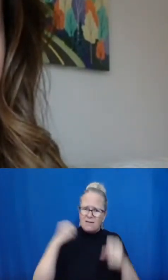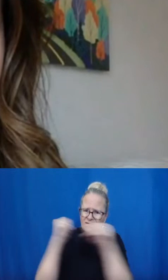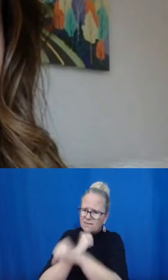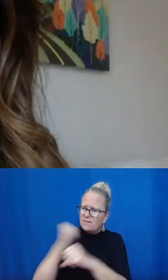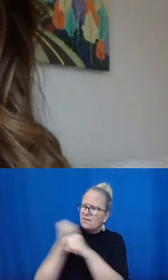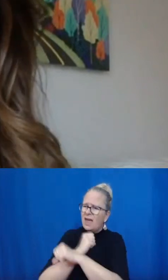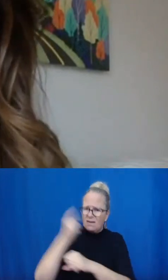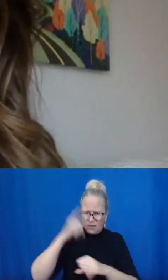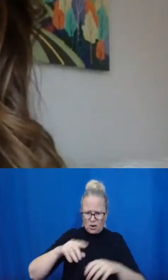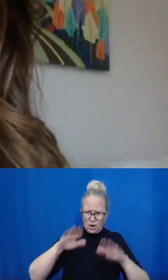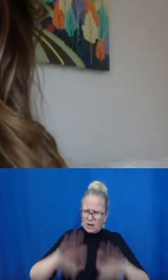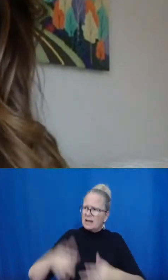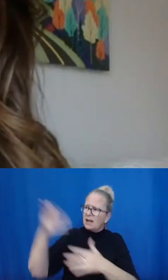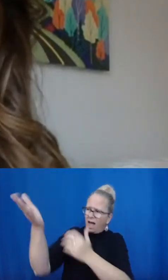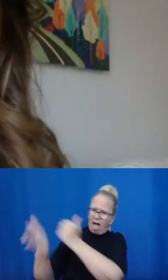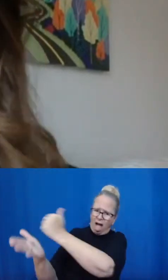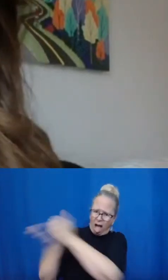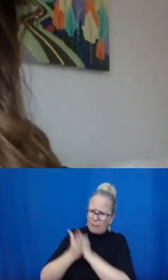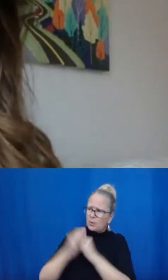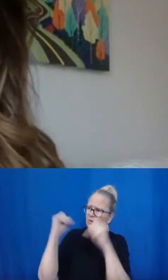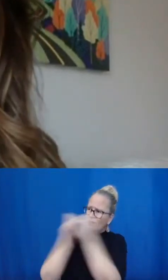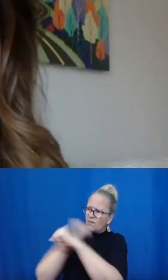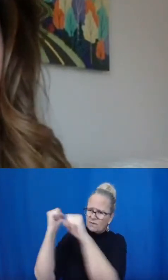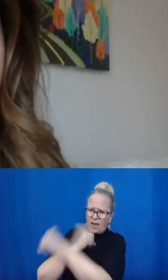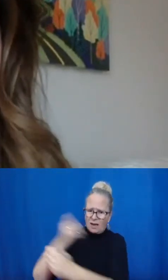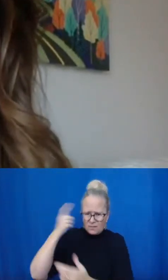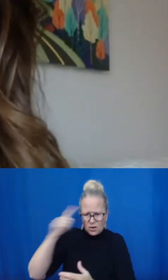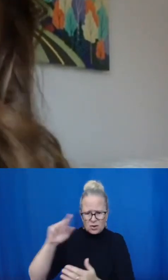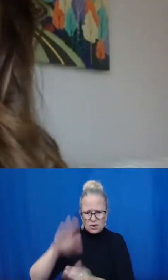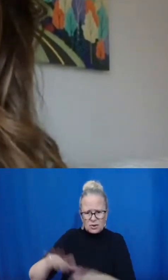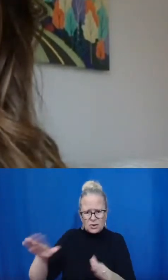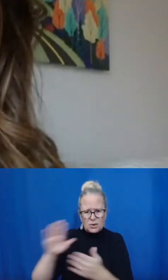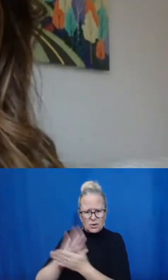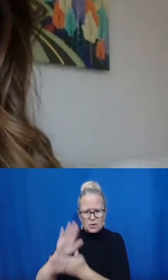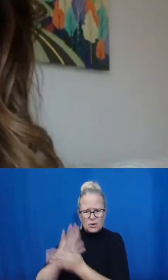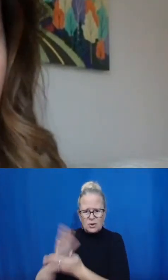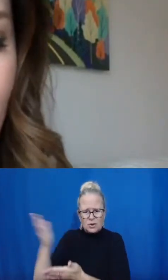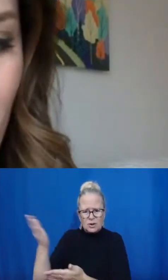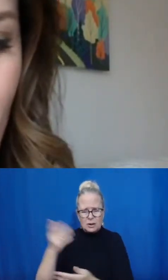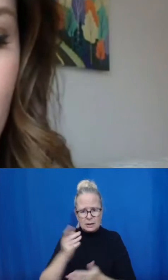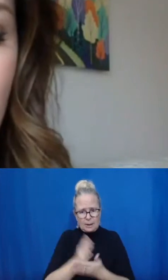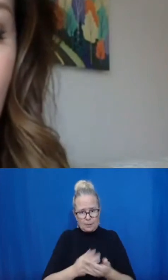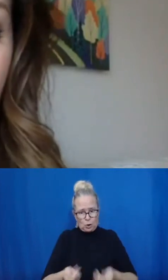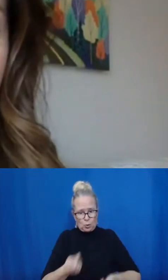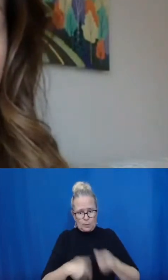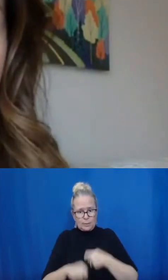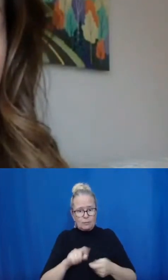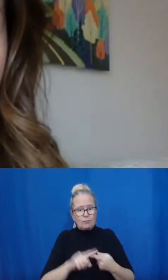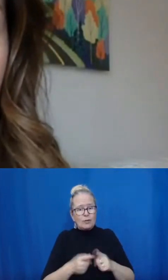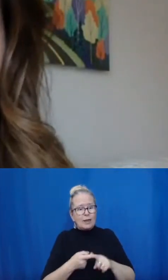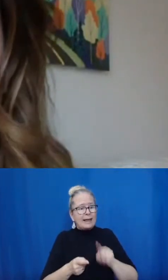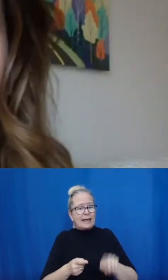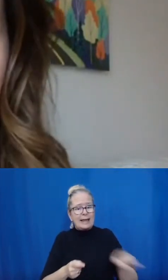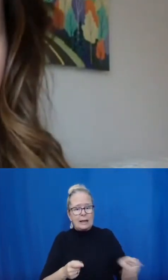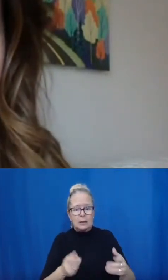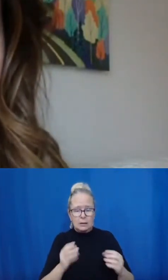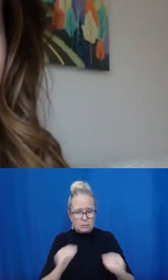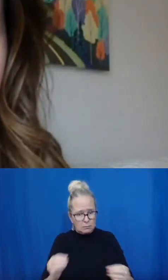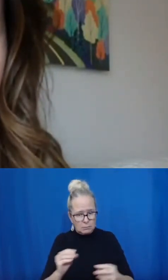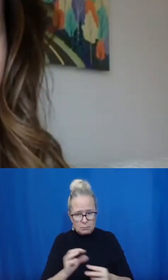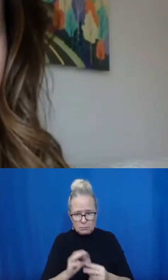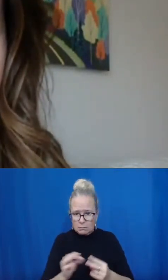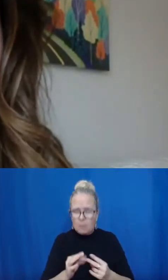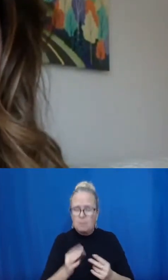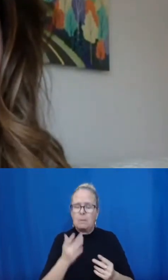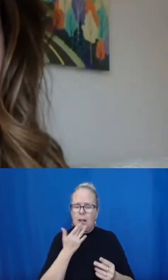But they had to send their kids and they were terrified. And no parent should be terrified to send their kids to school. Other ways that we were affected,